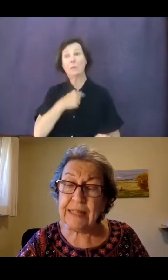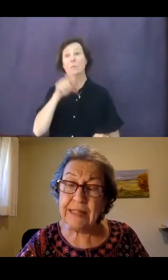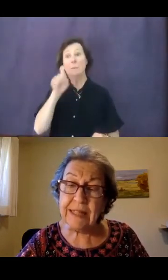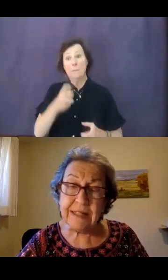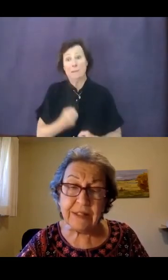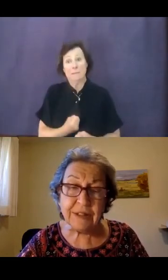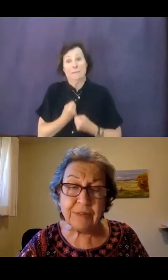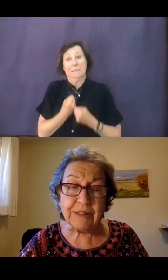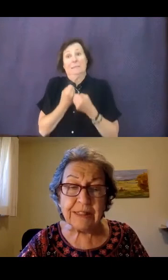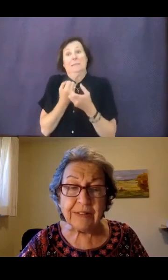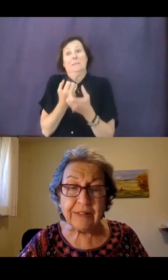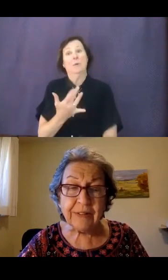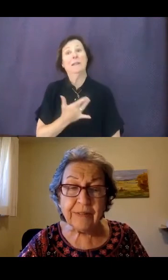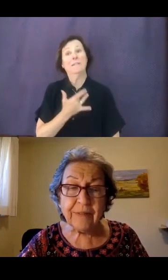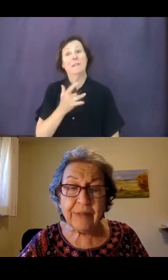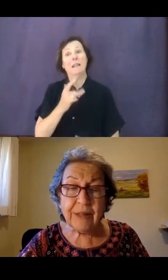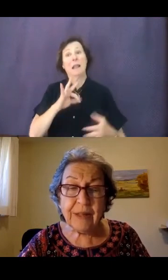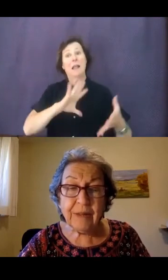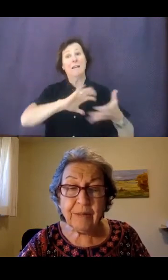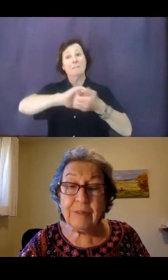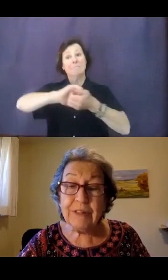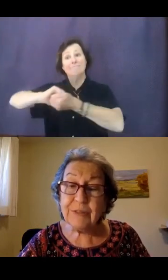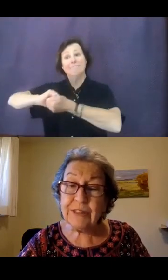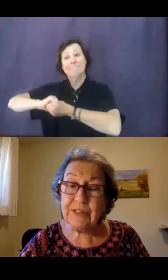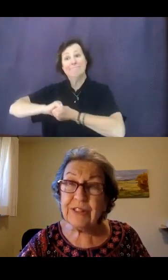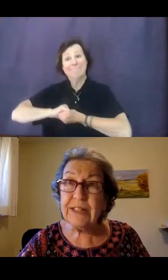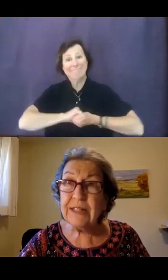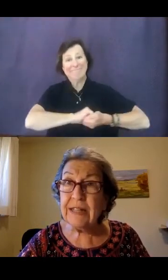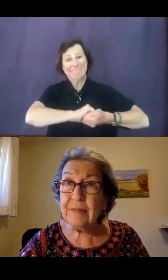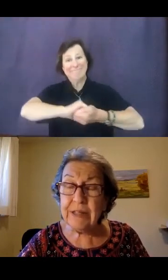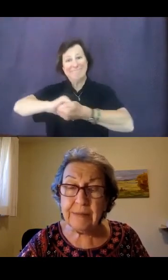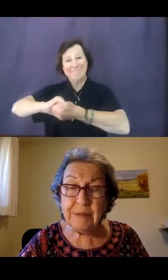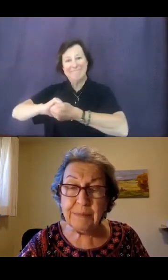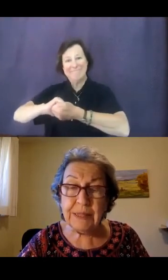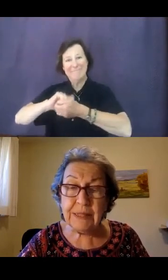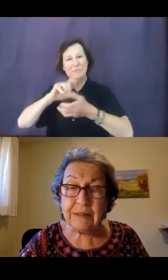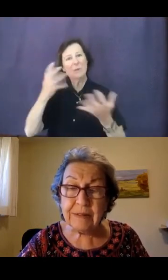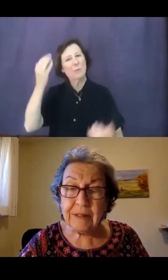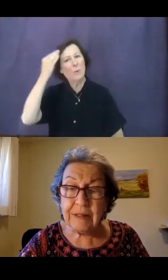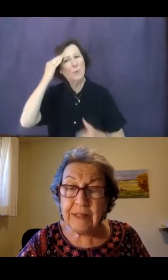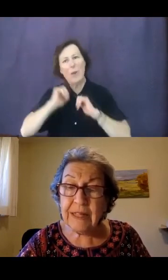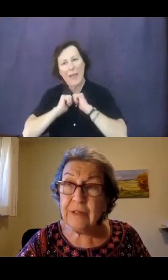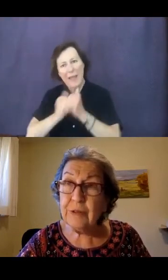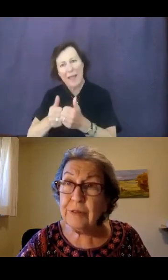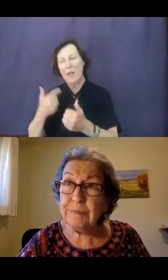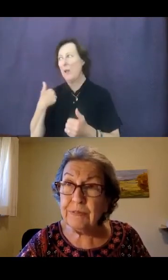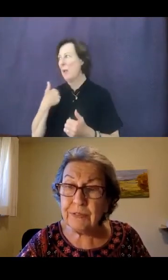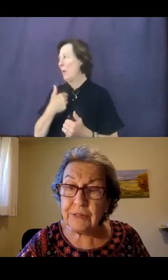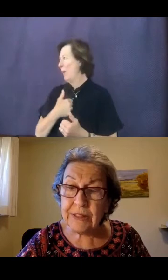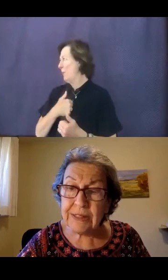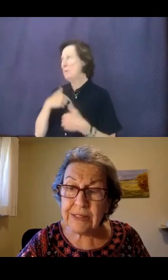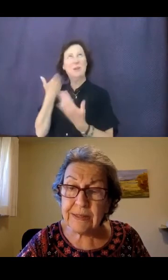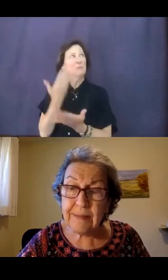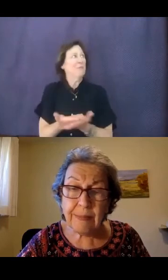being connected to one another. We want to understand how we came to be here and who went before us, how